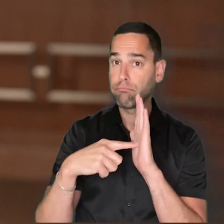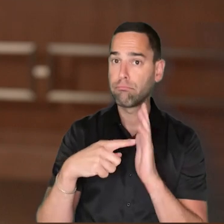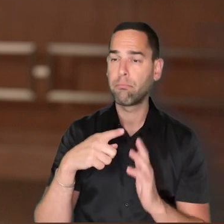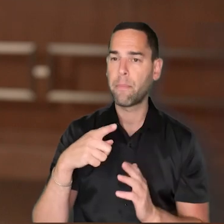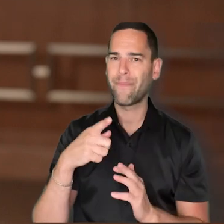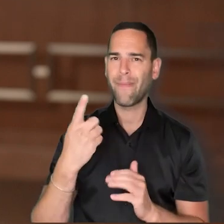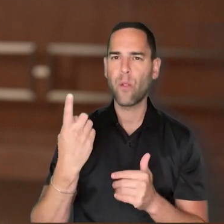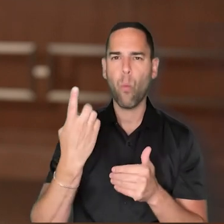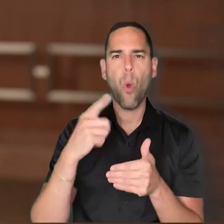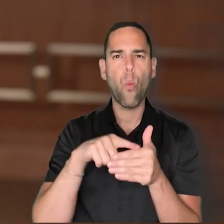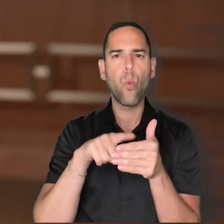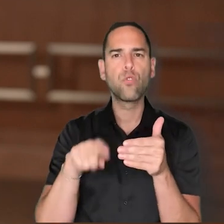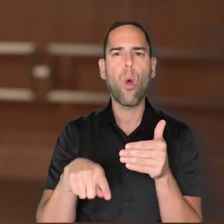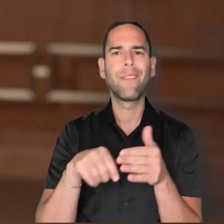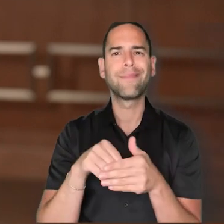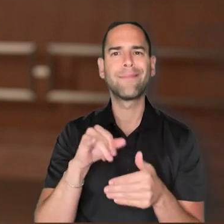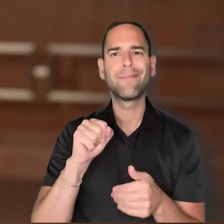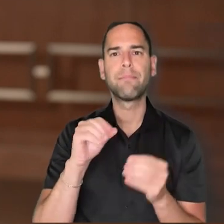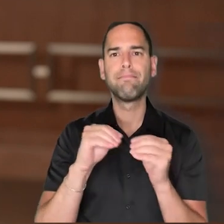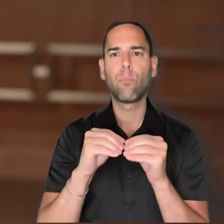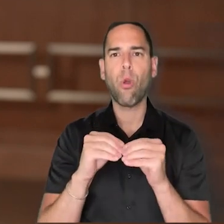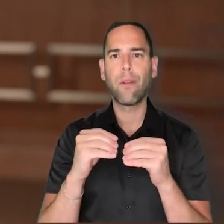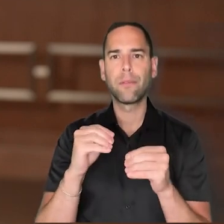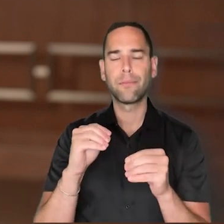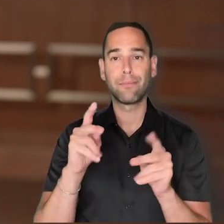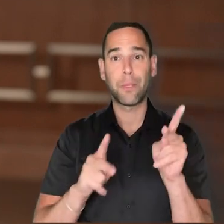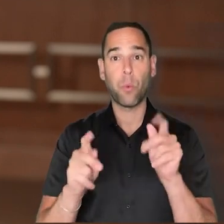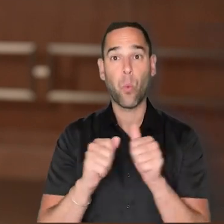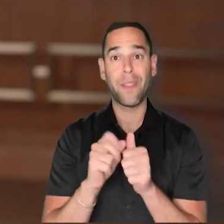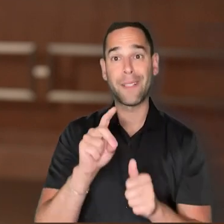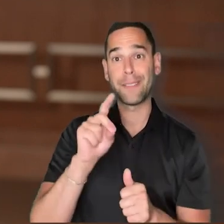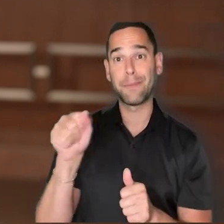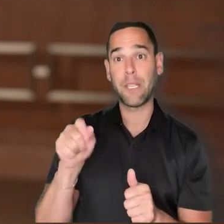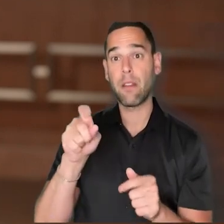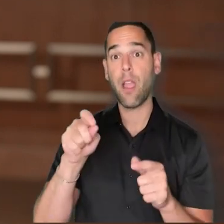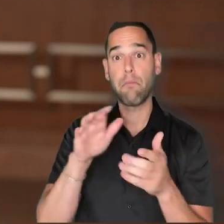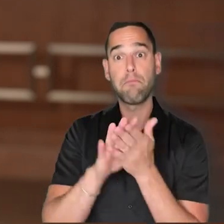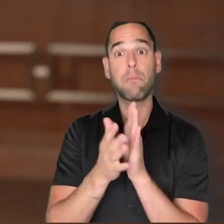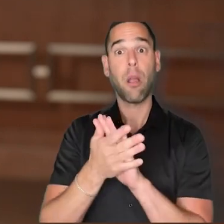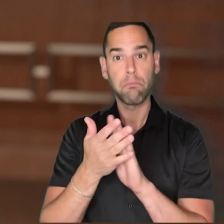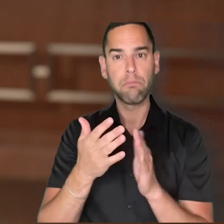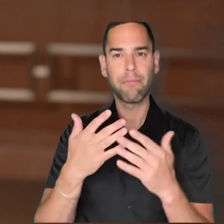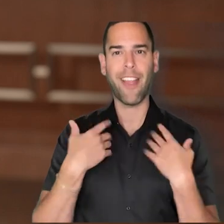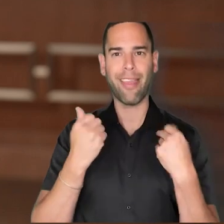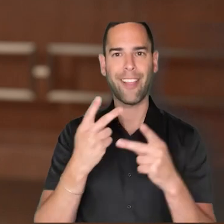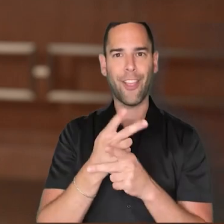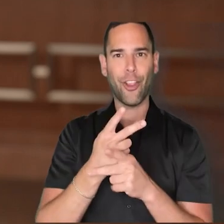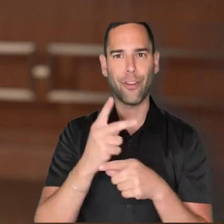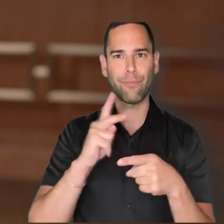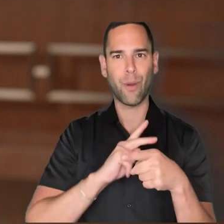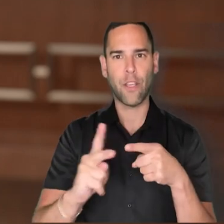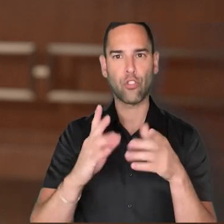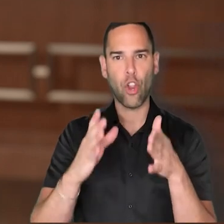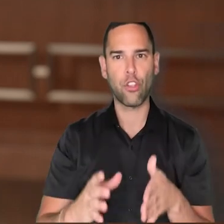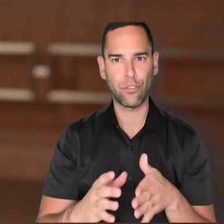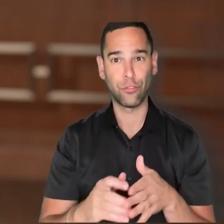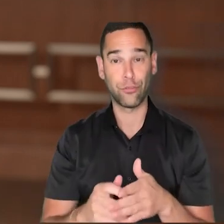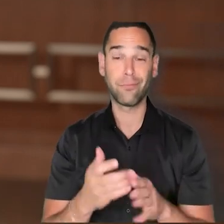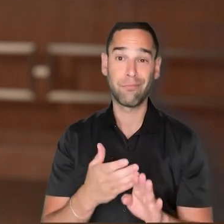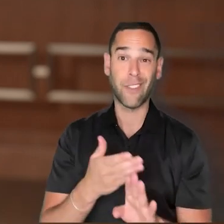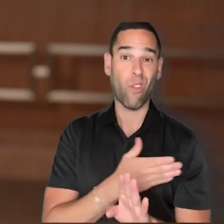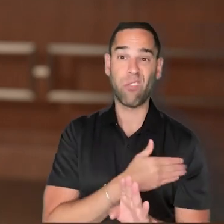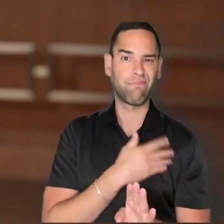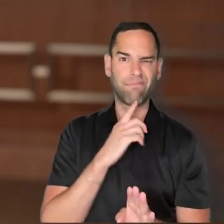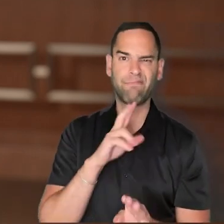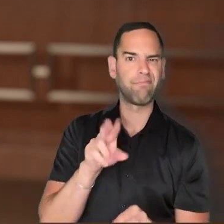example, is enabling, or the, one of the results is more disabled people being able to get into healthcare professions when they